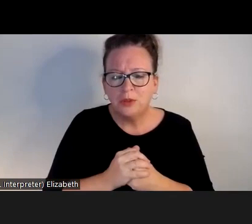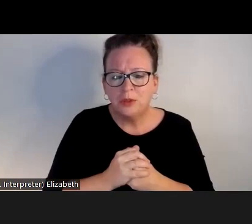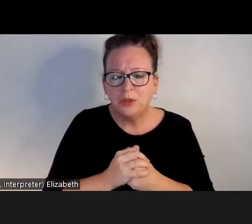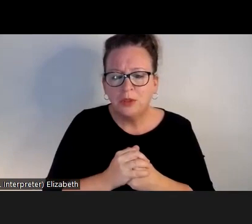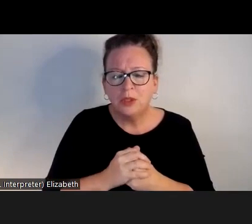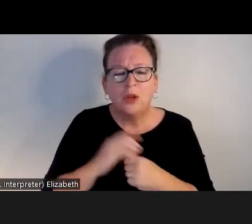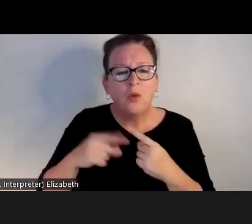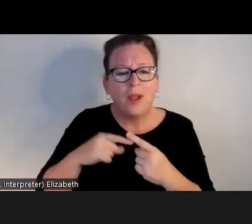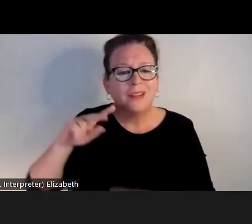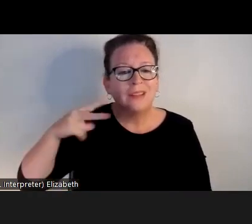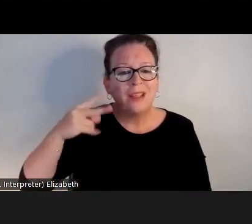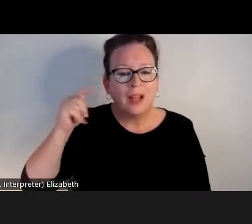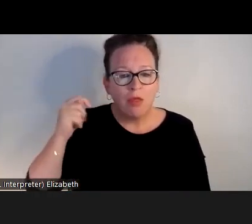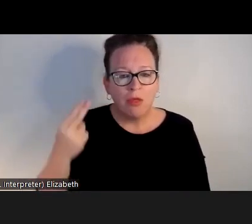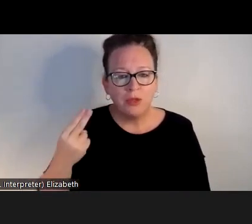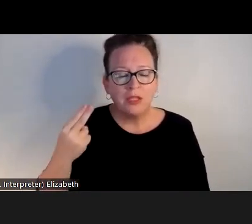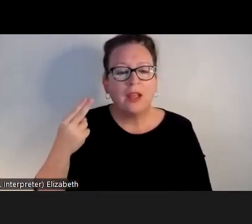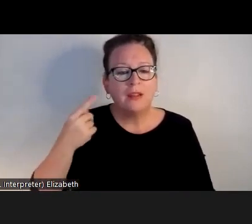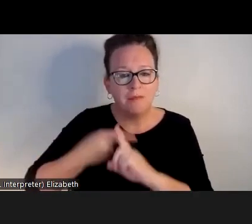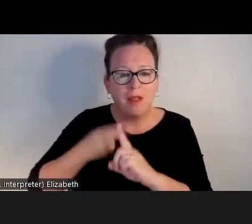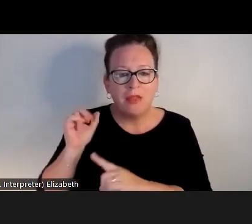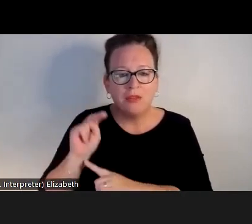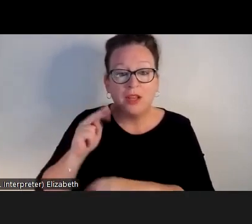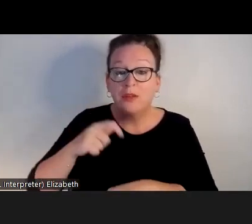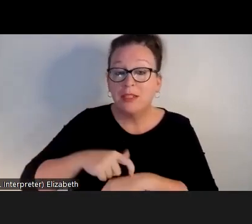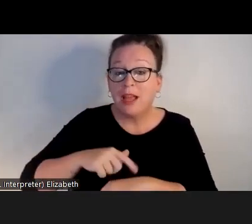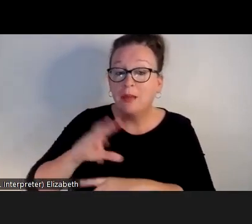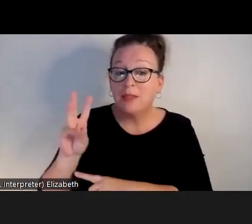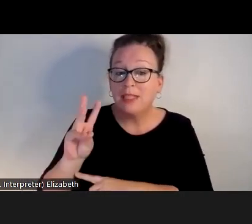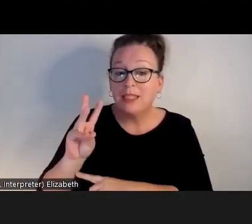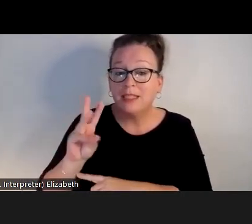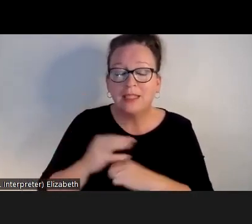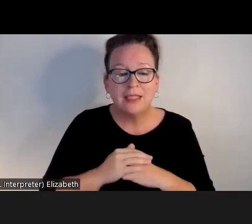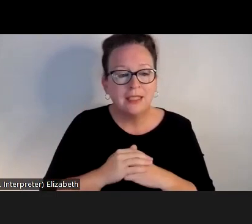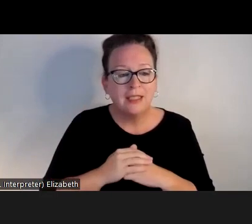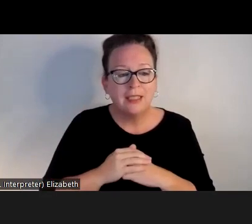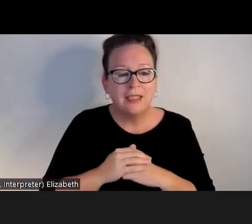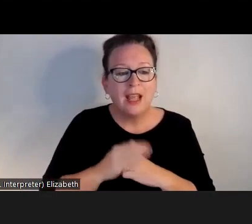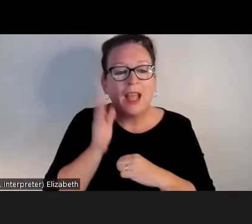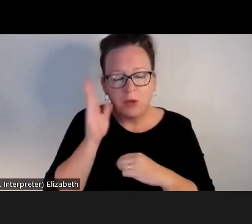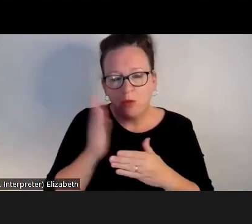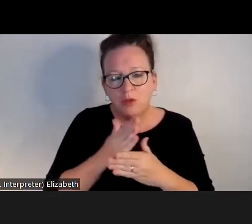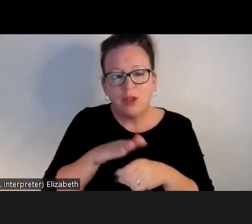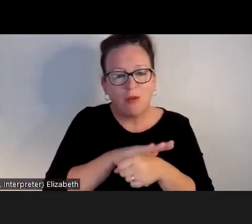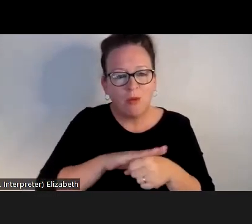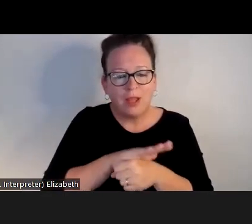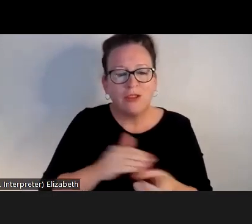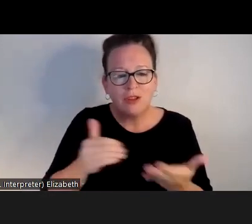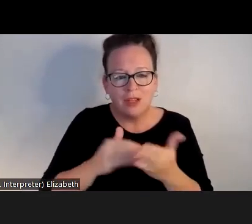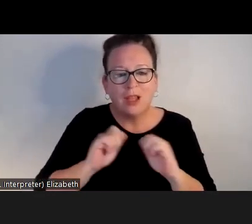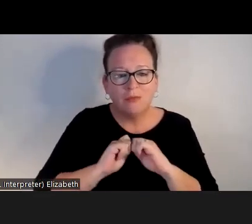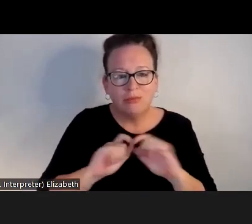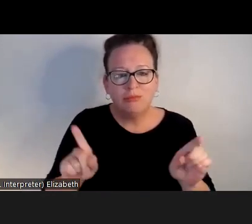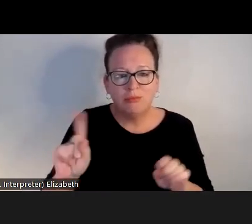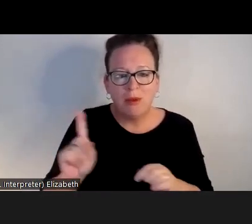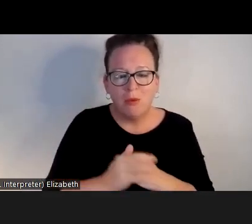second Thursday, I believe, of the month at 6 p.m. And we'll be resharing the locations of where